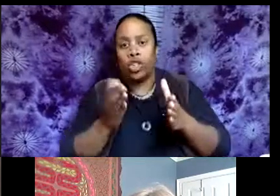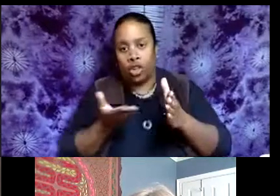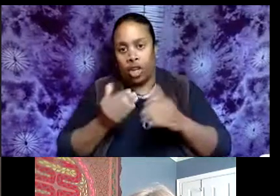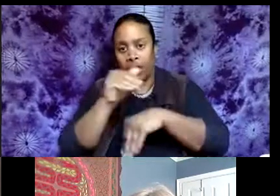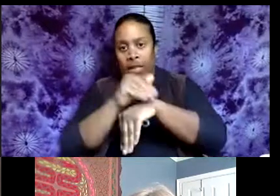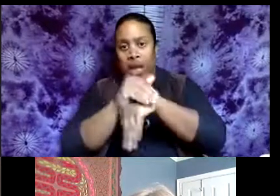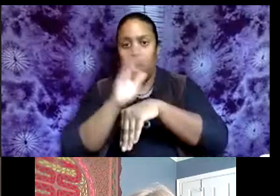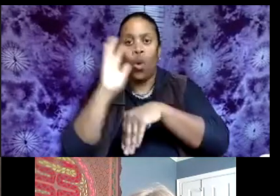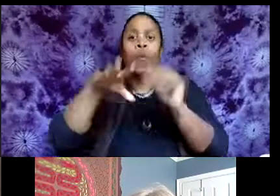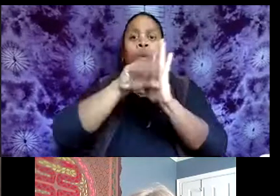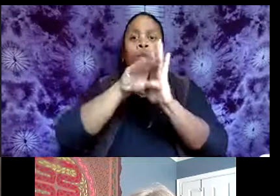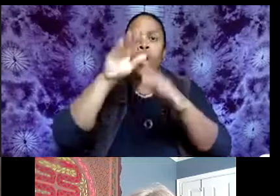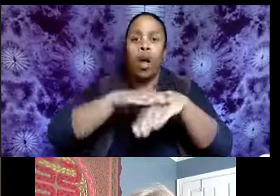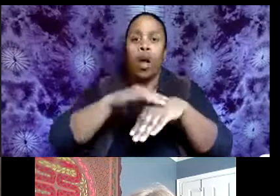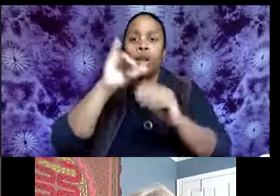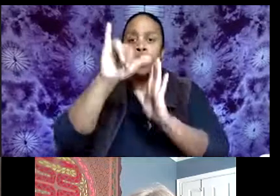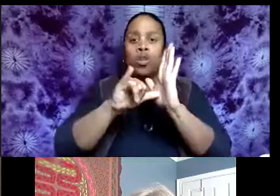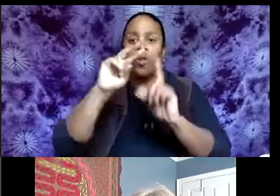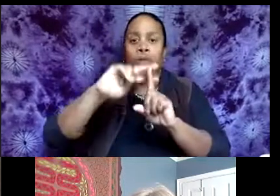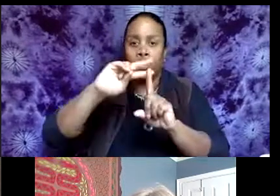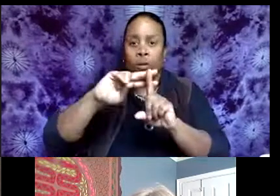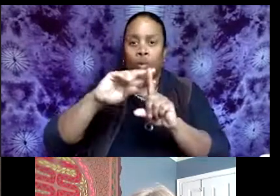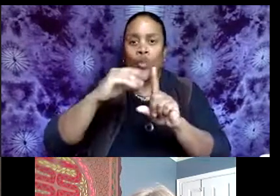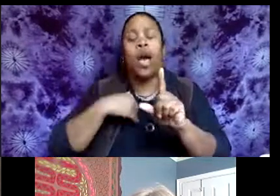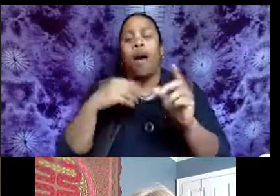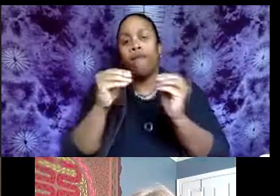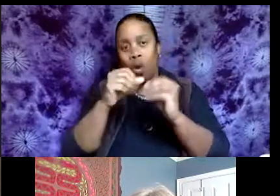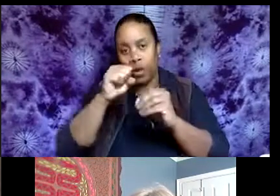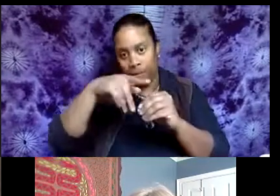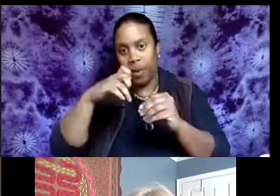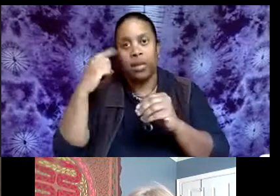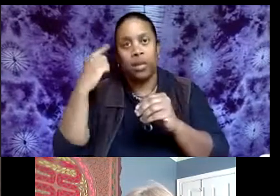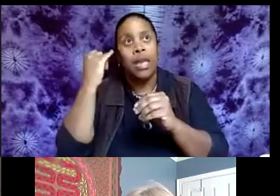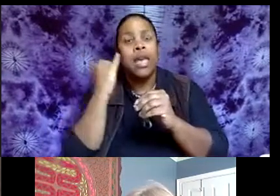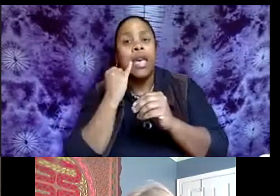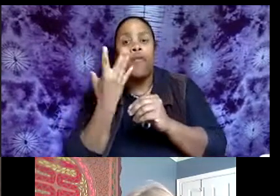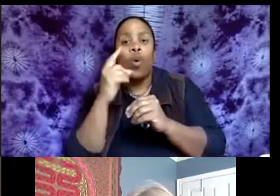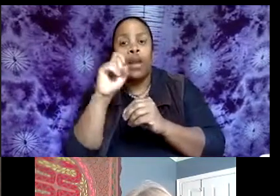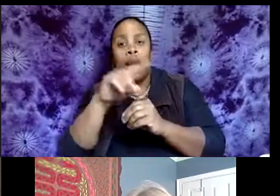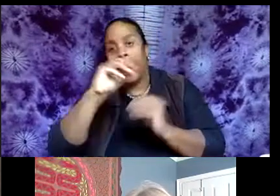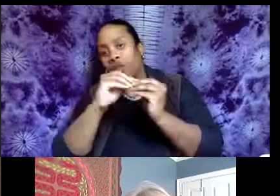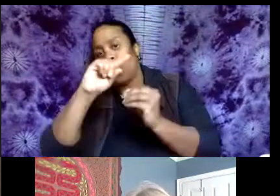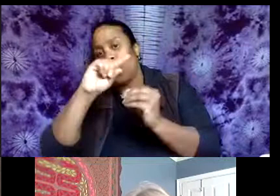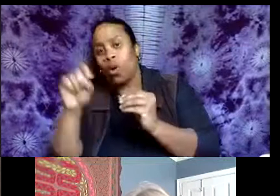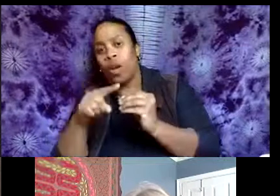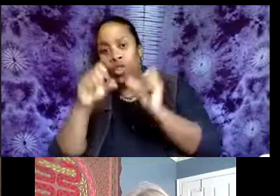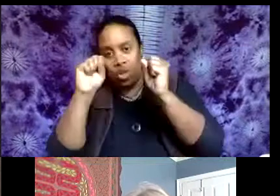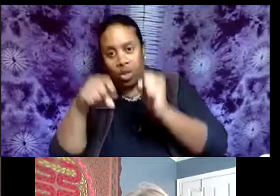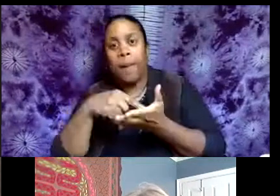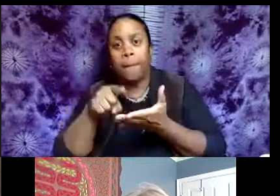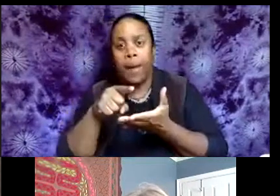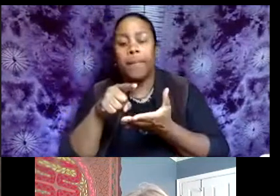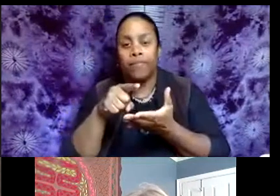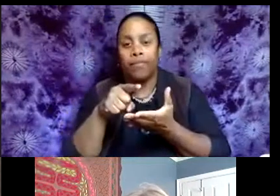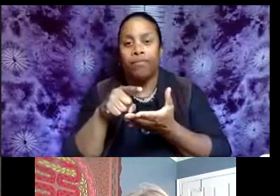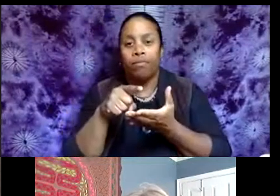YouTube. We definitely have space for people to ask more questions. If you'd like to ask a question, there's information on how to pay in the chat. And please, anyone